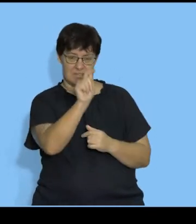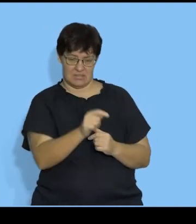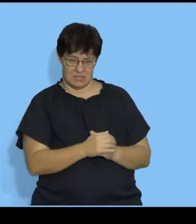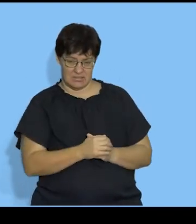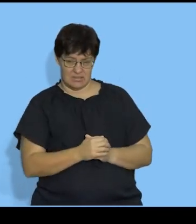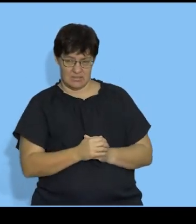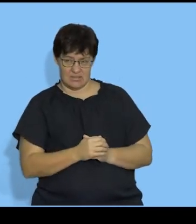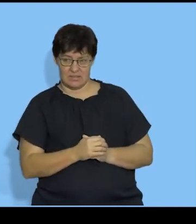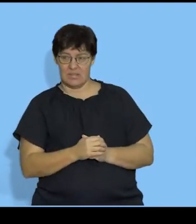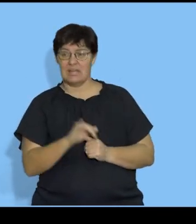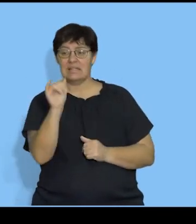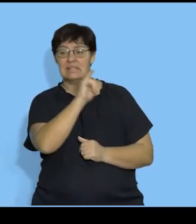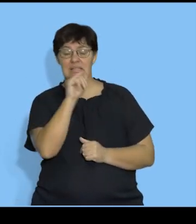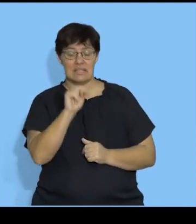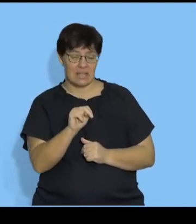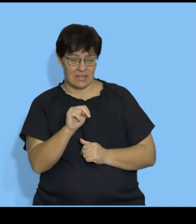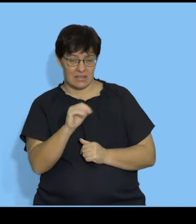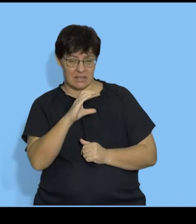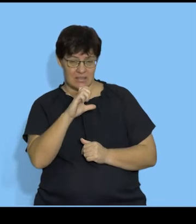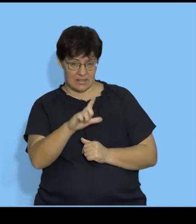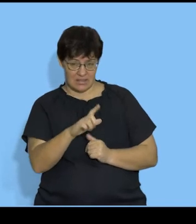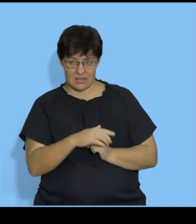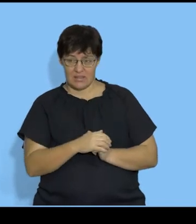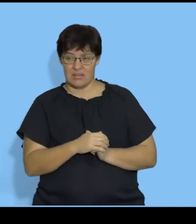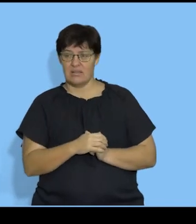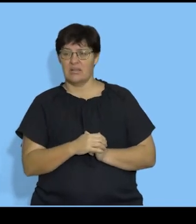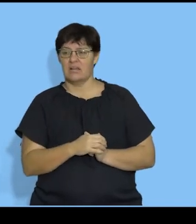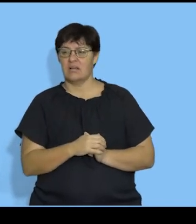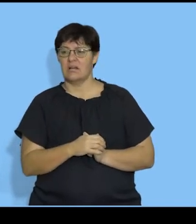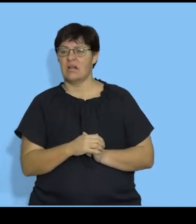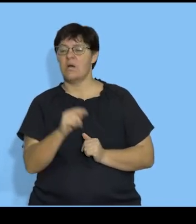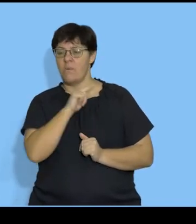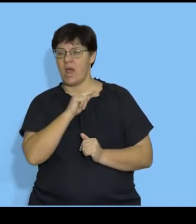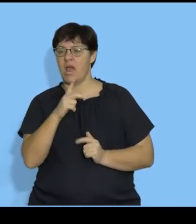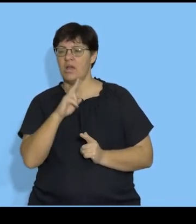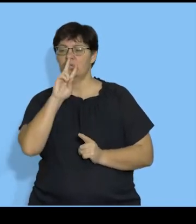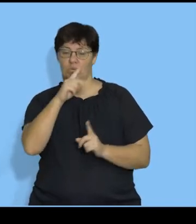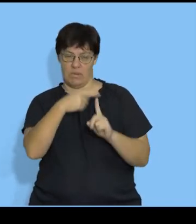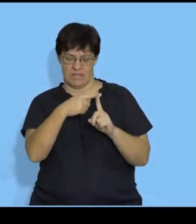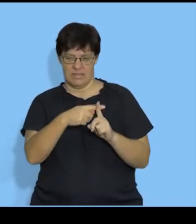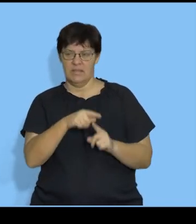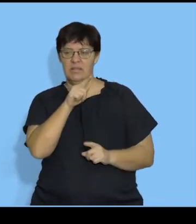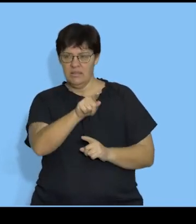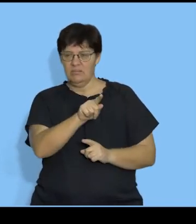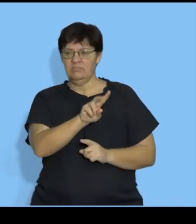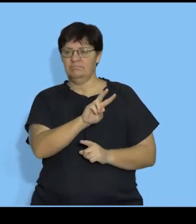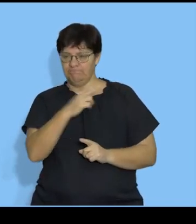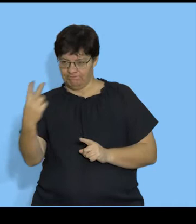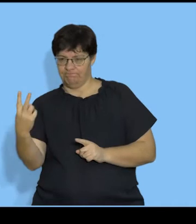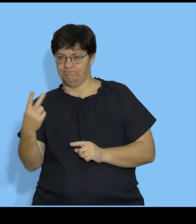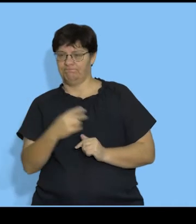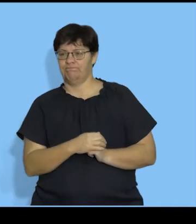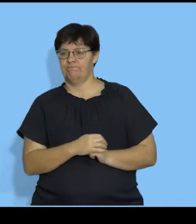zinc undergoes, because here the oxidation number is 2+, zinc undergoes,